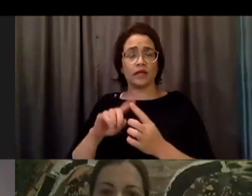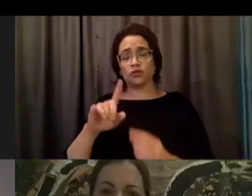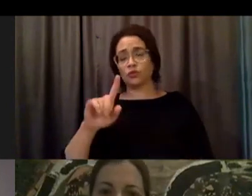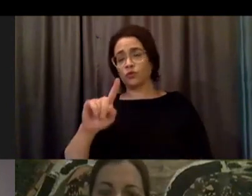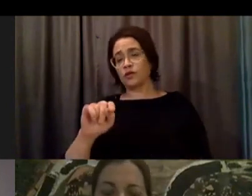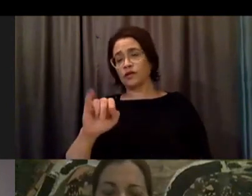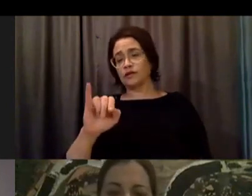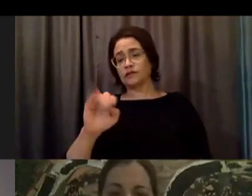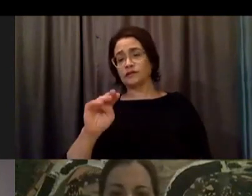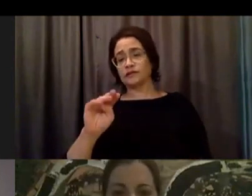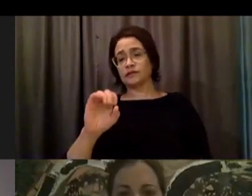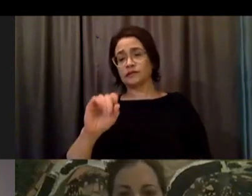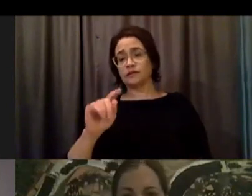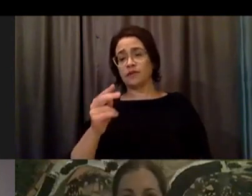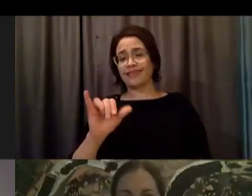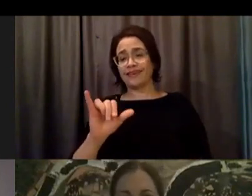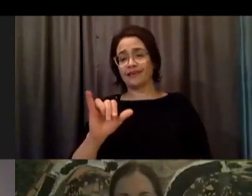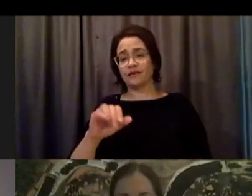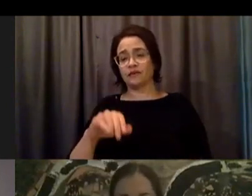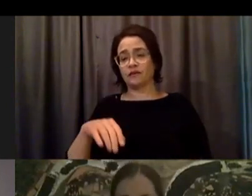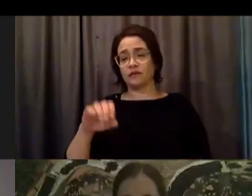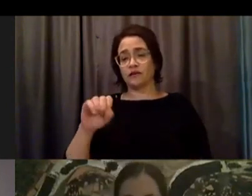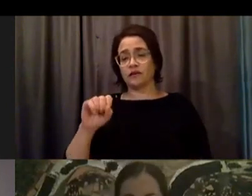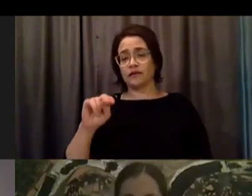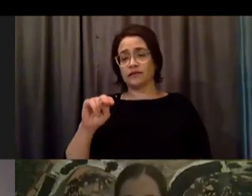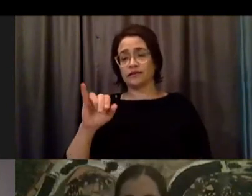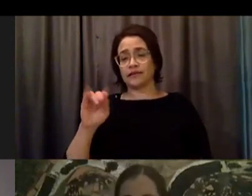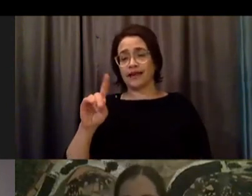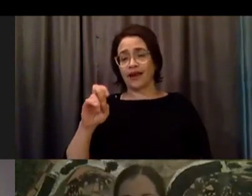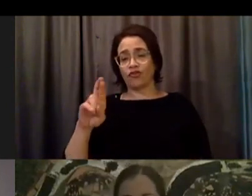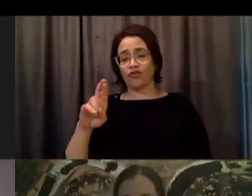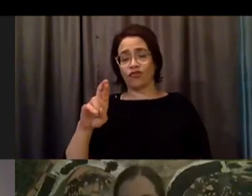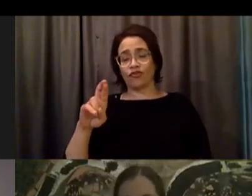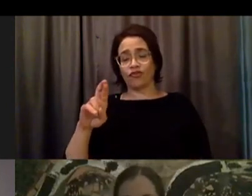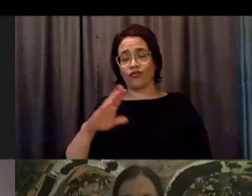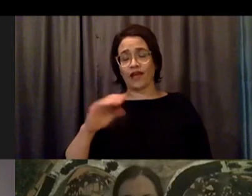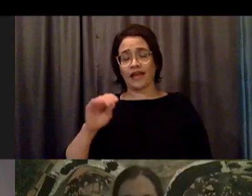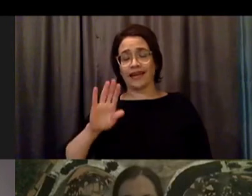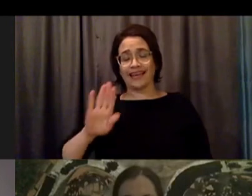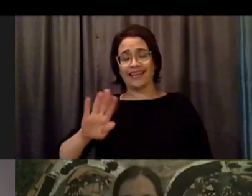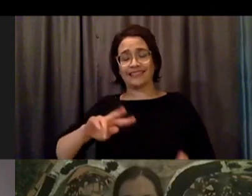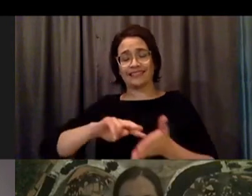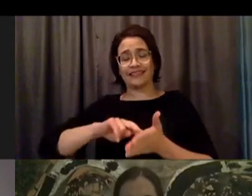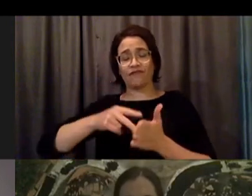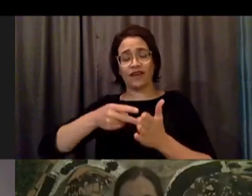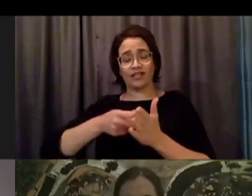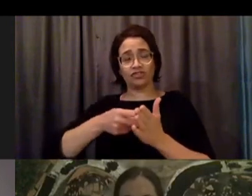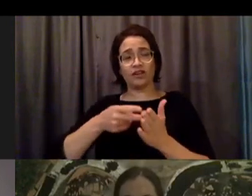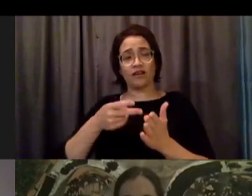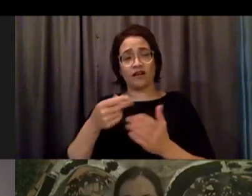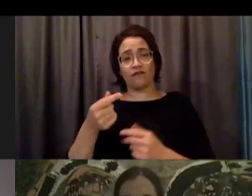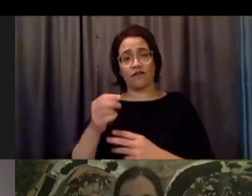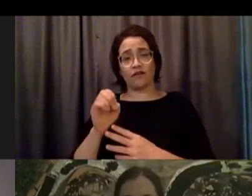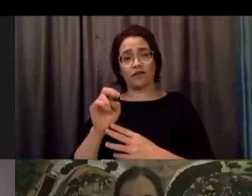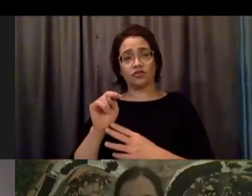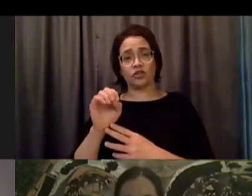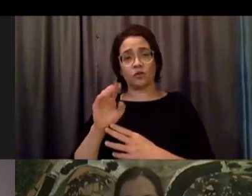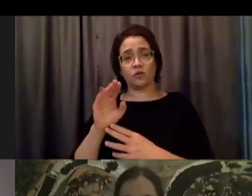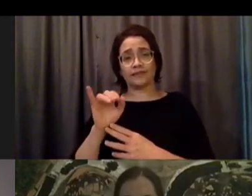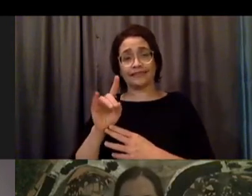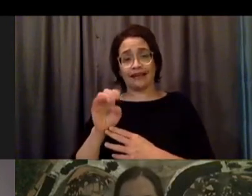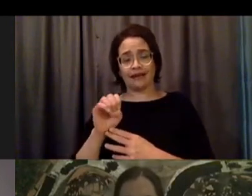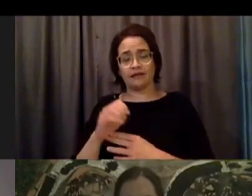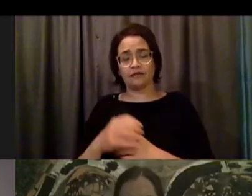defined genocide, or I think maybe what, what that question stimulates in me, and I don't know